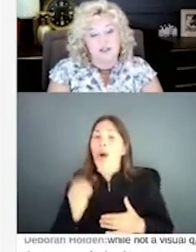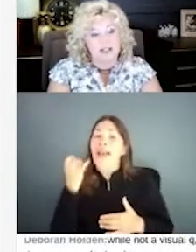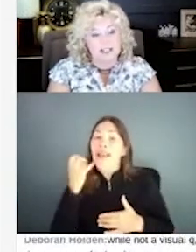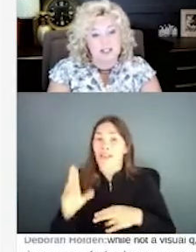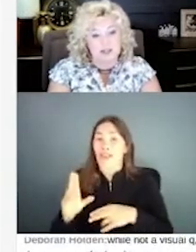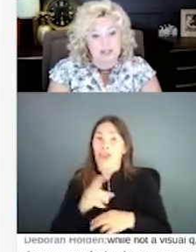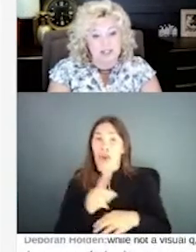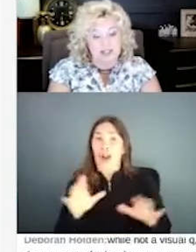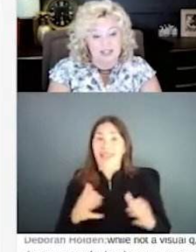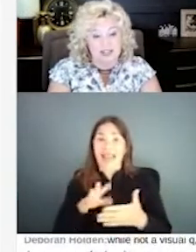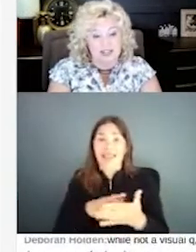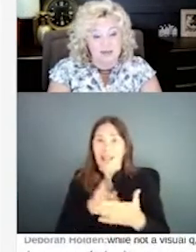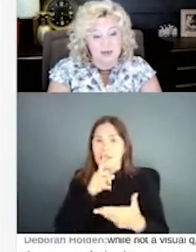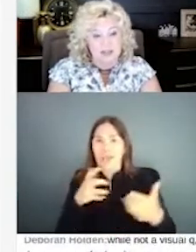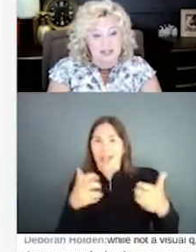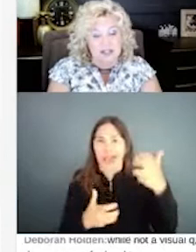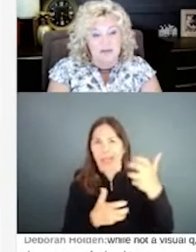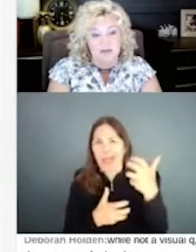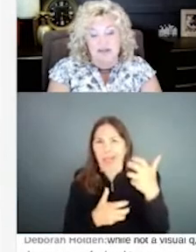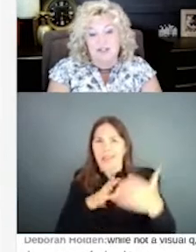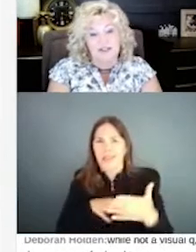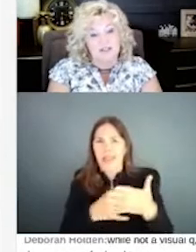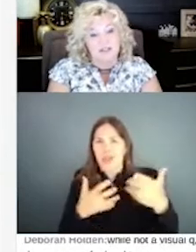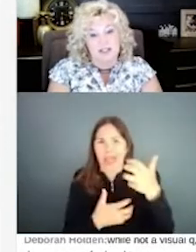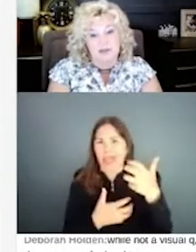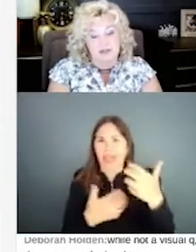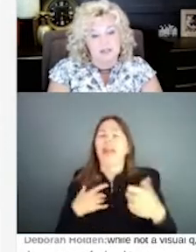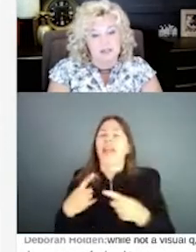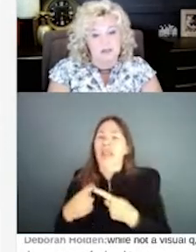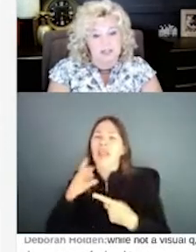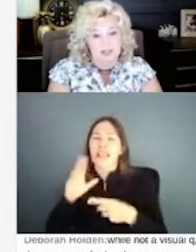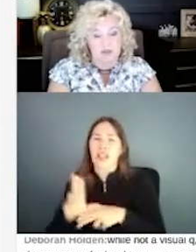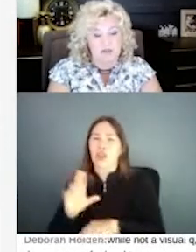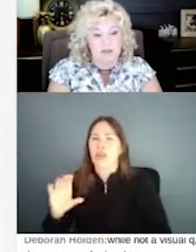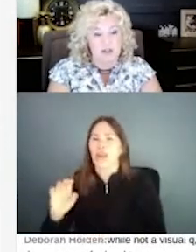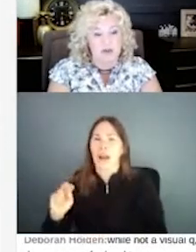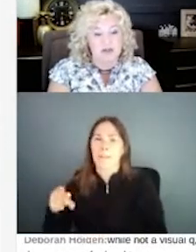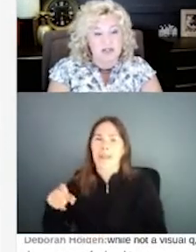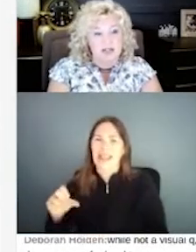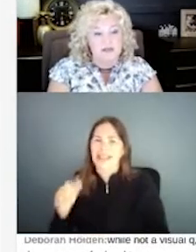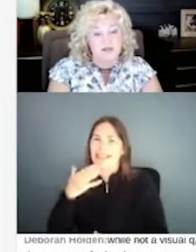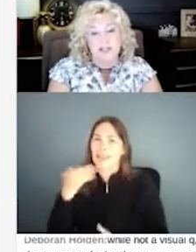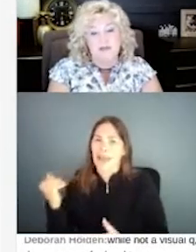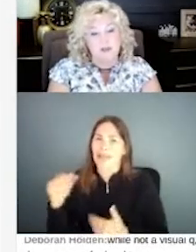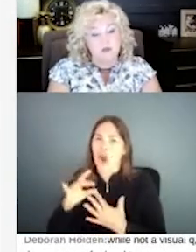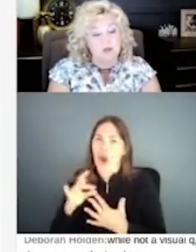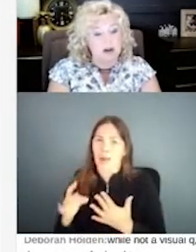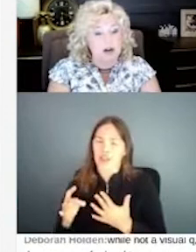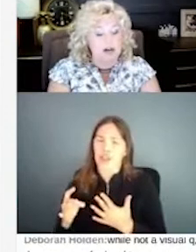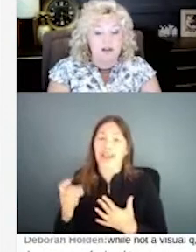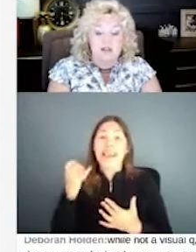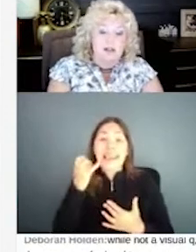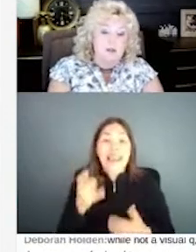class schedule doesn't line up, then definitely Compass is the best choice for you. But if you